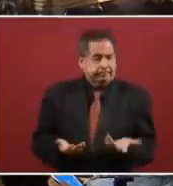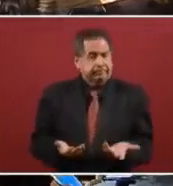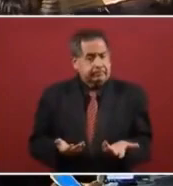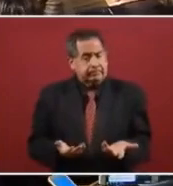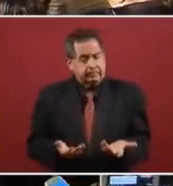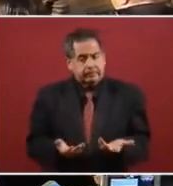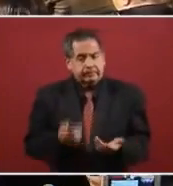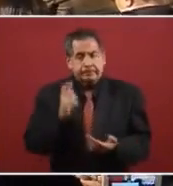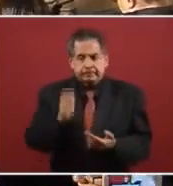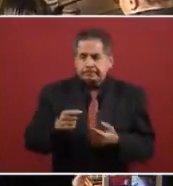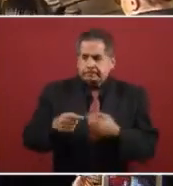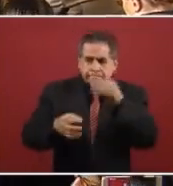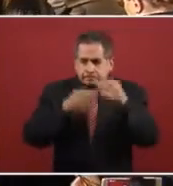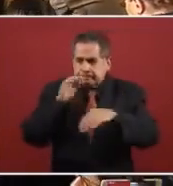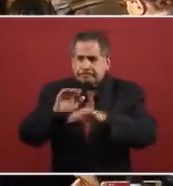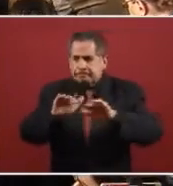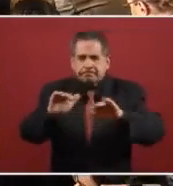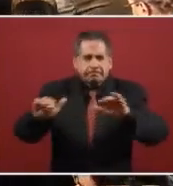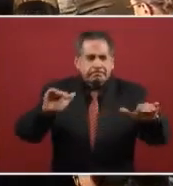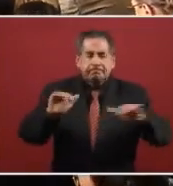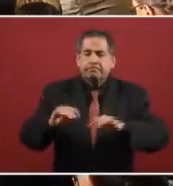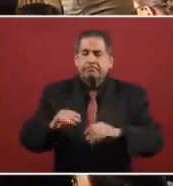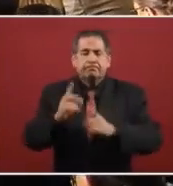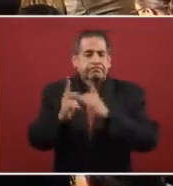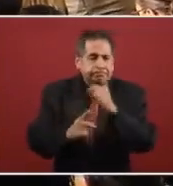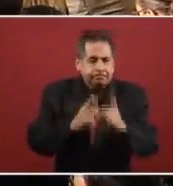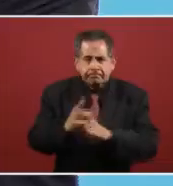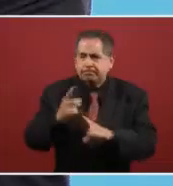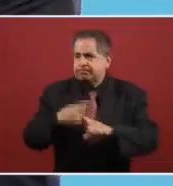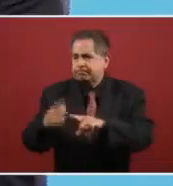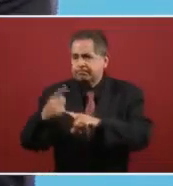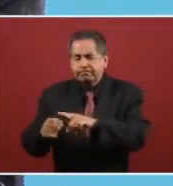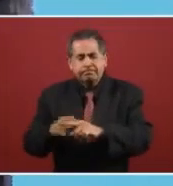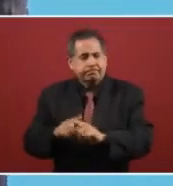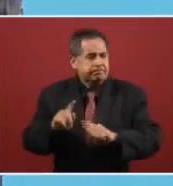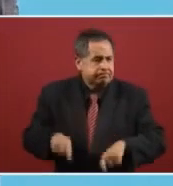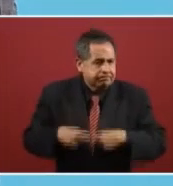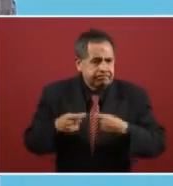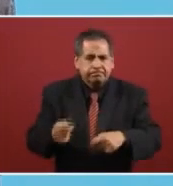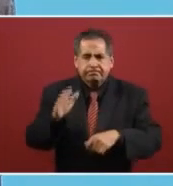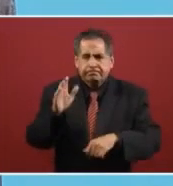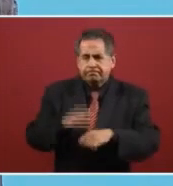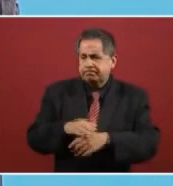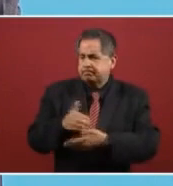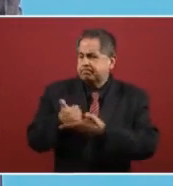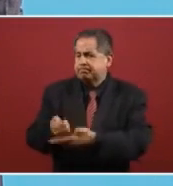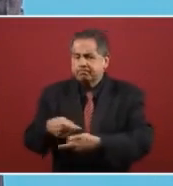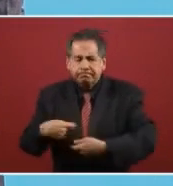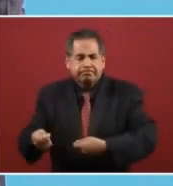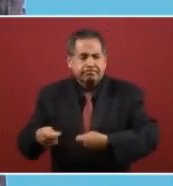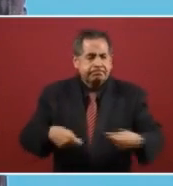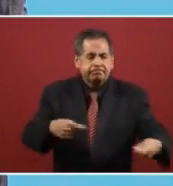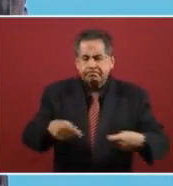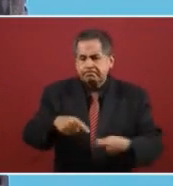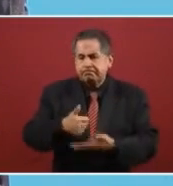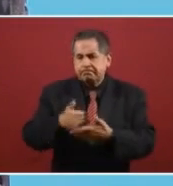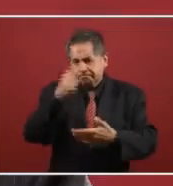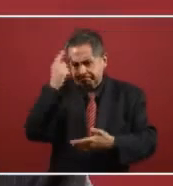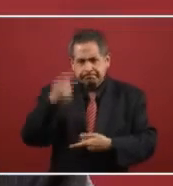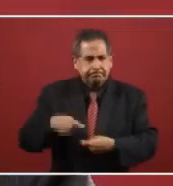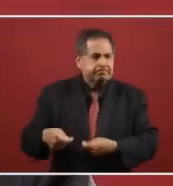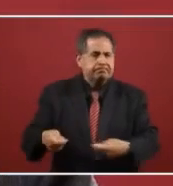And it is, and we are promoting all efforts, and we give facilities in all the